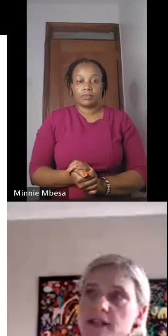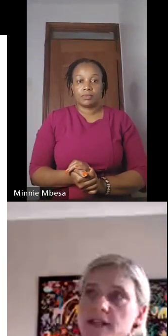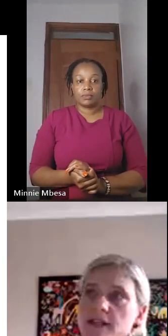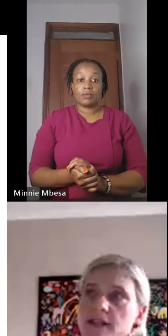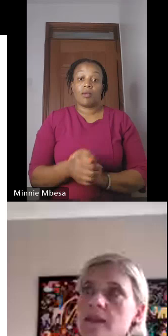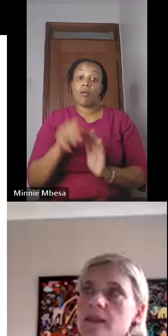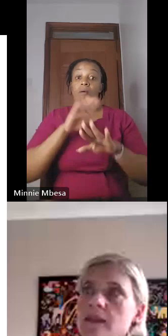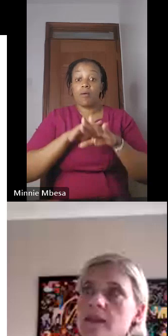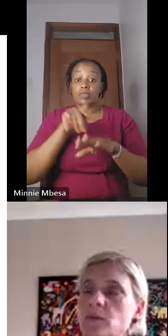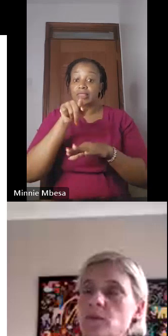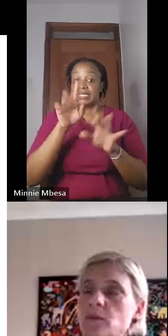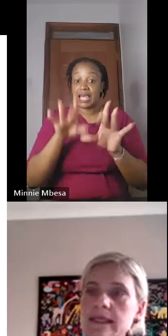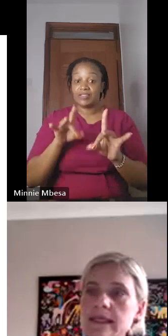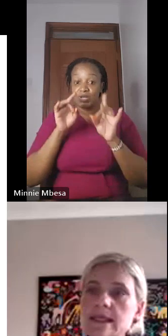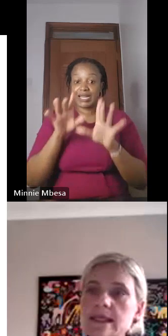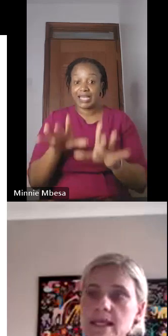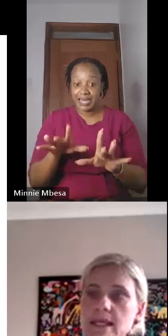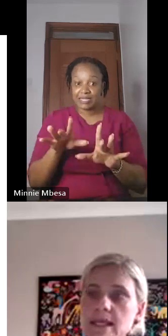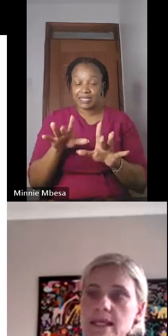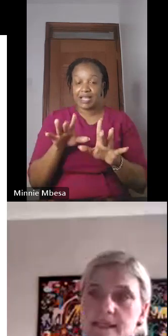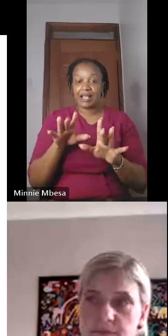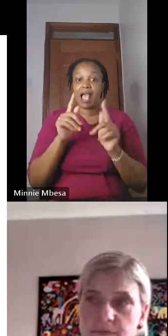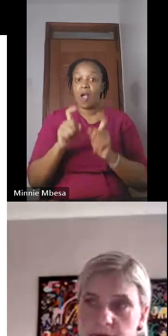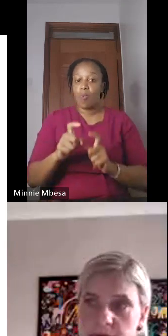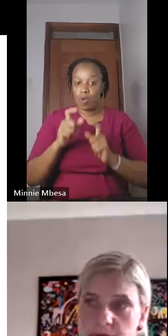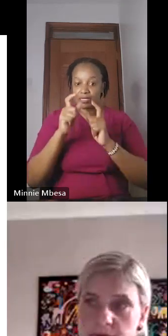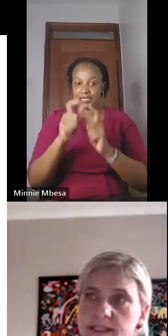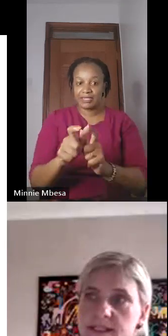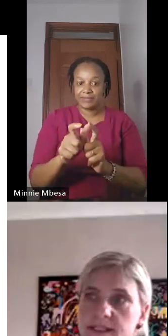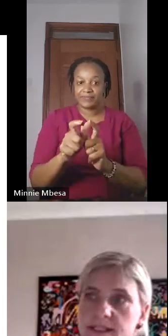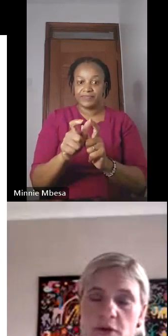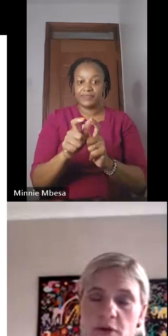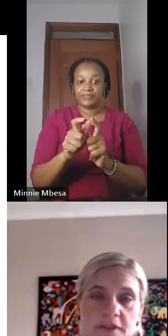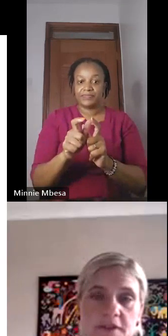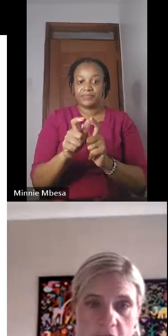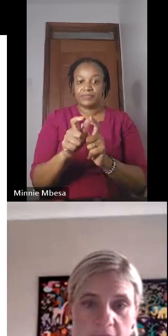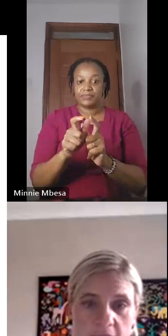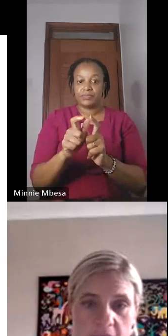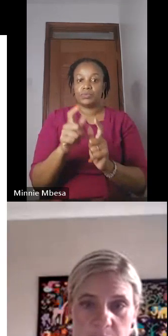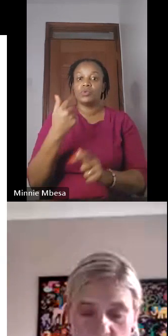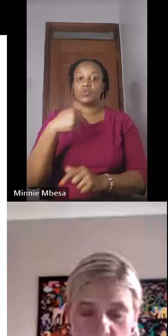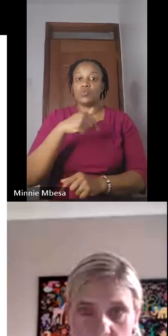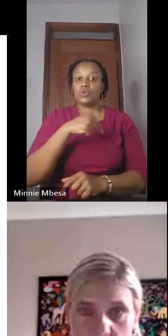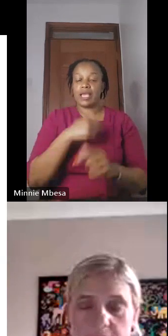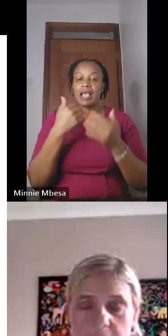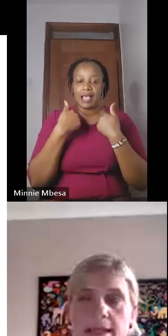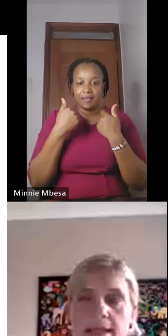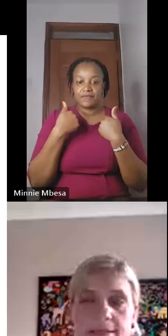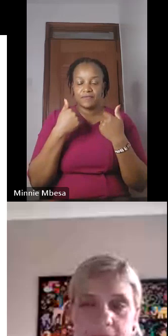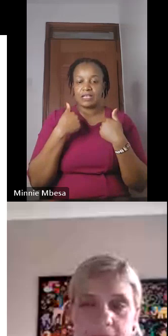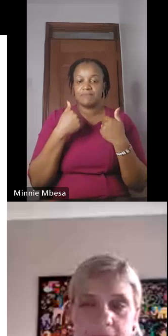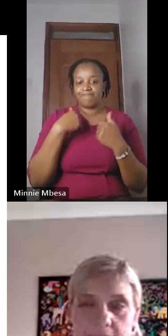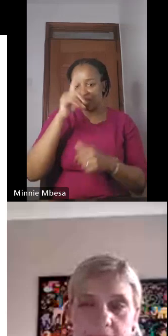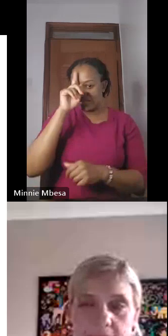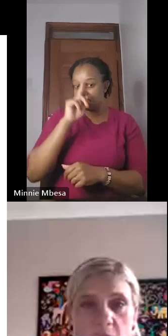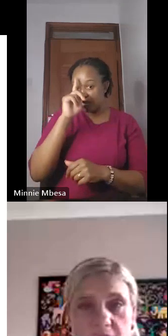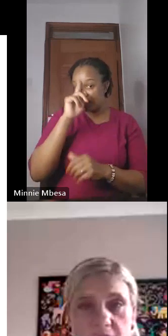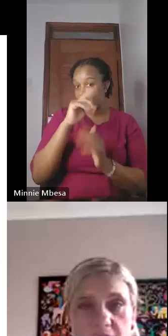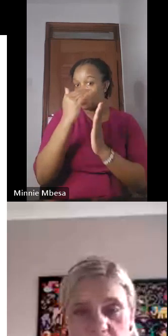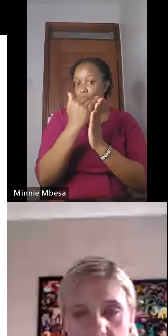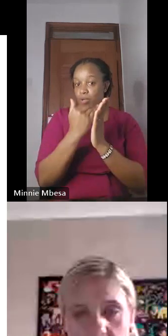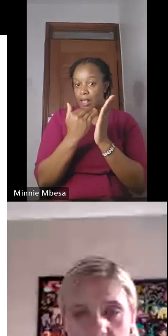Awards, we JETSI is a very critical component of our program. It's something